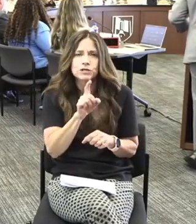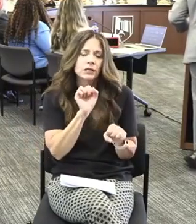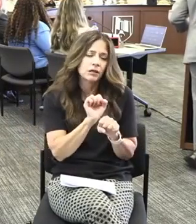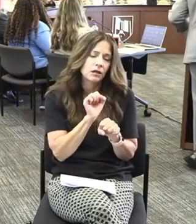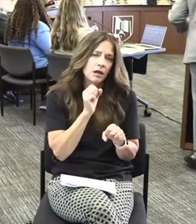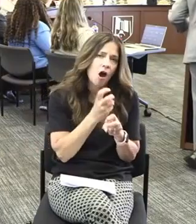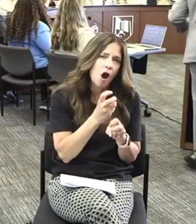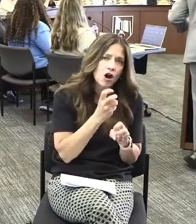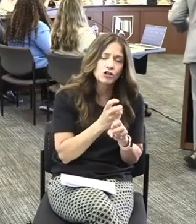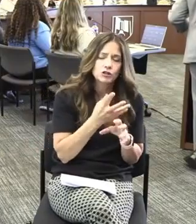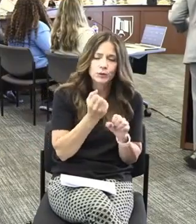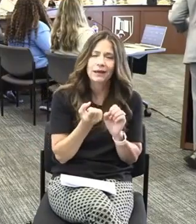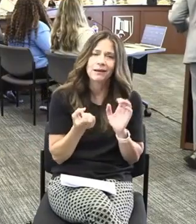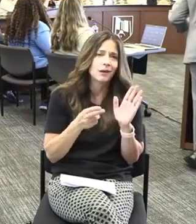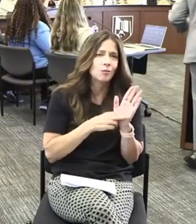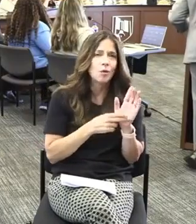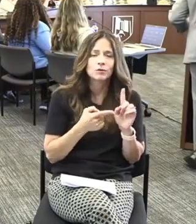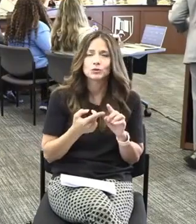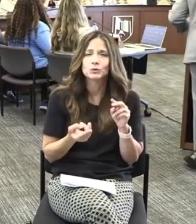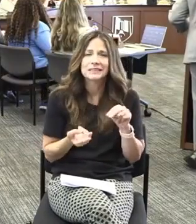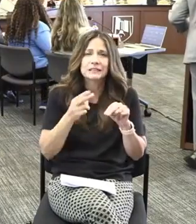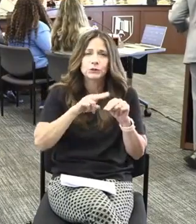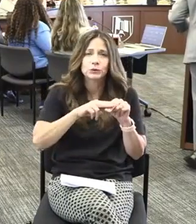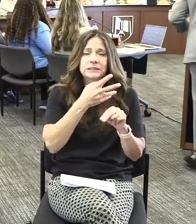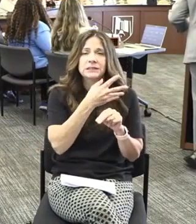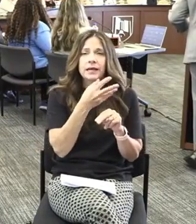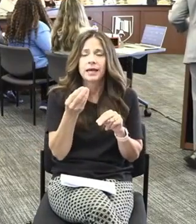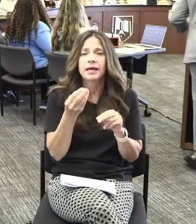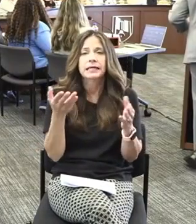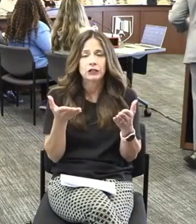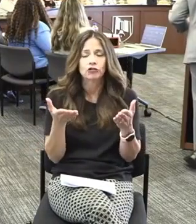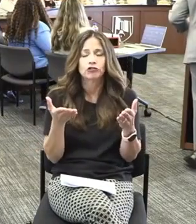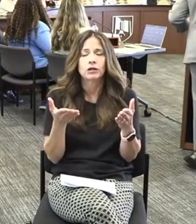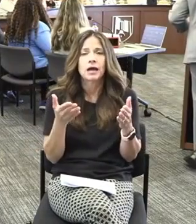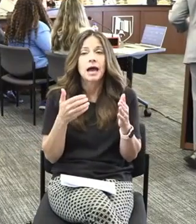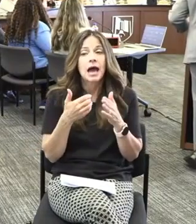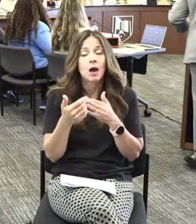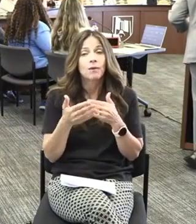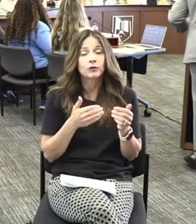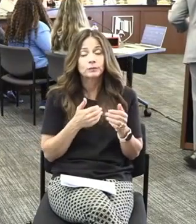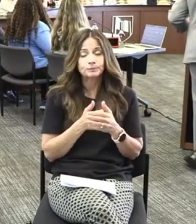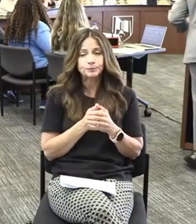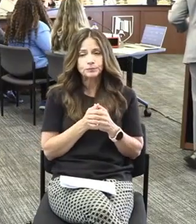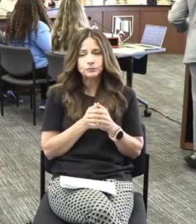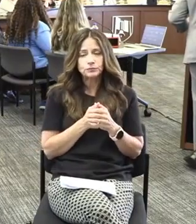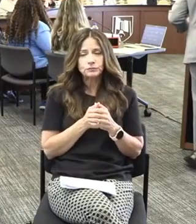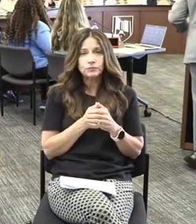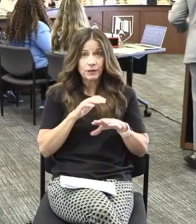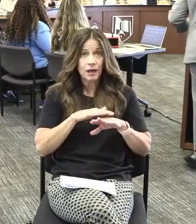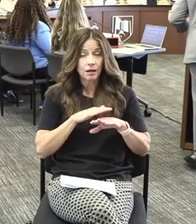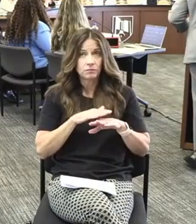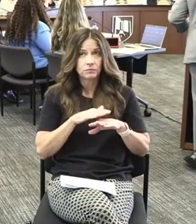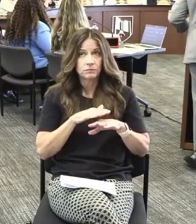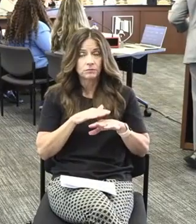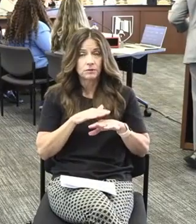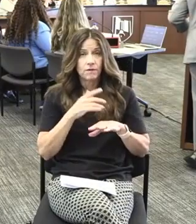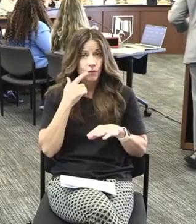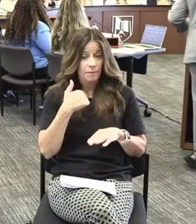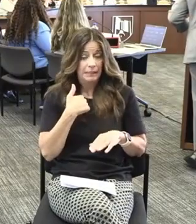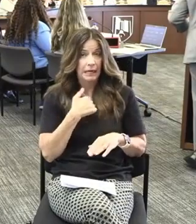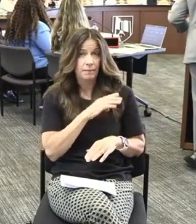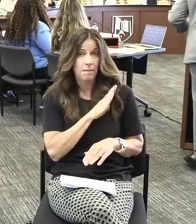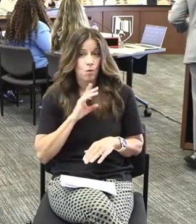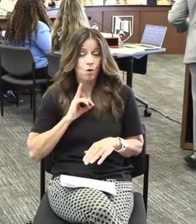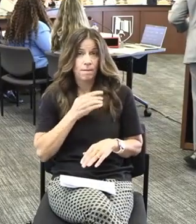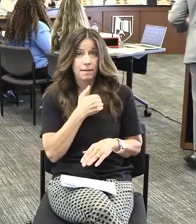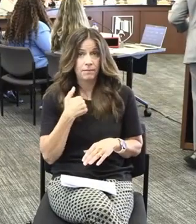getting enrollment, to increase here. However, being on this board for 11 years now,